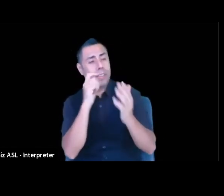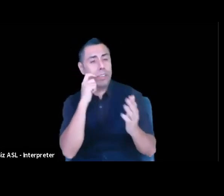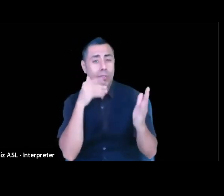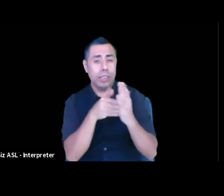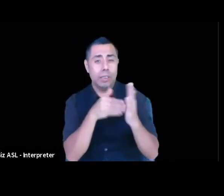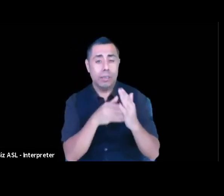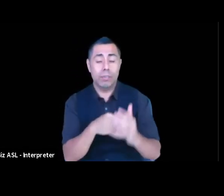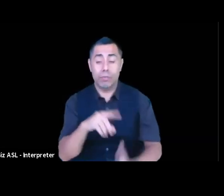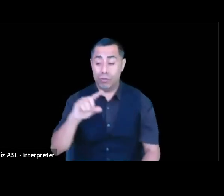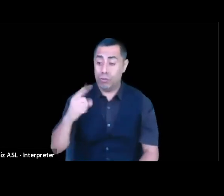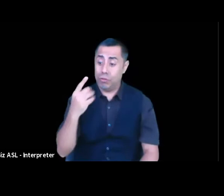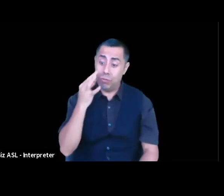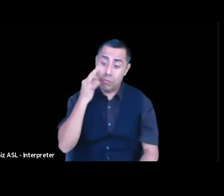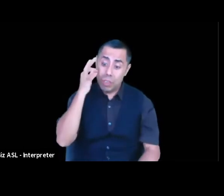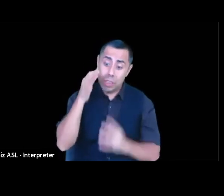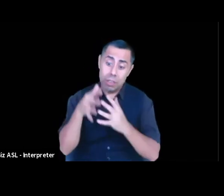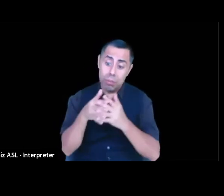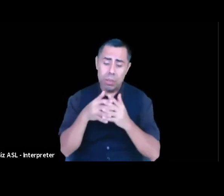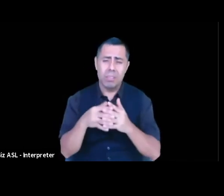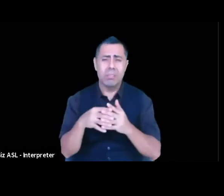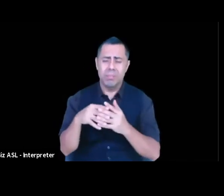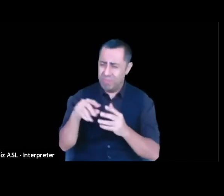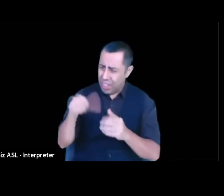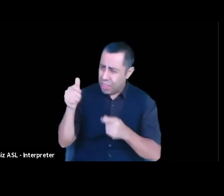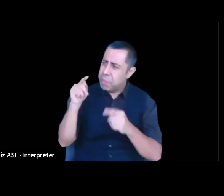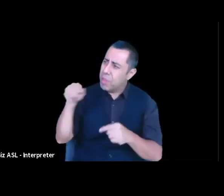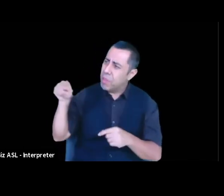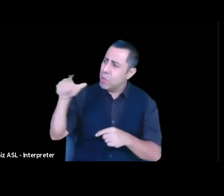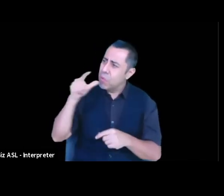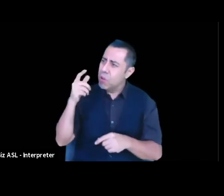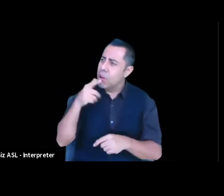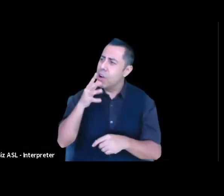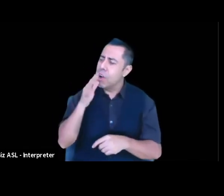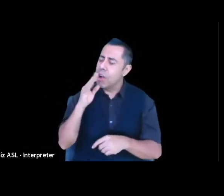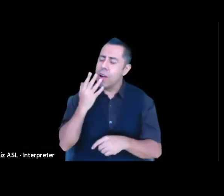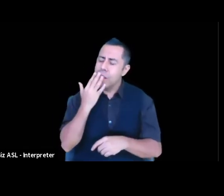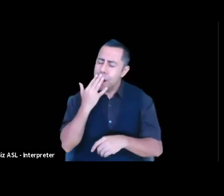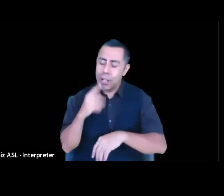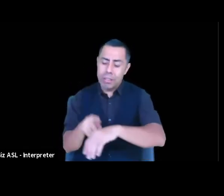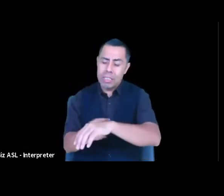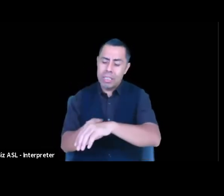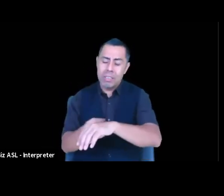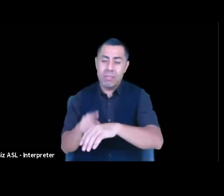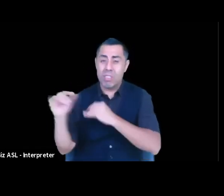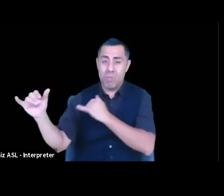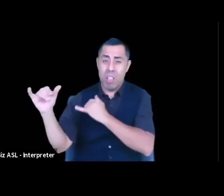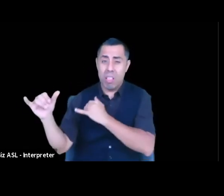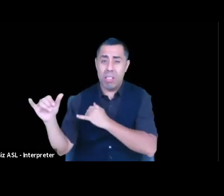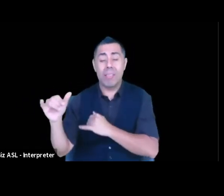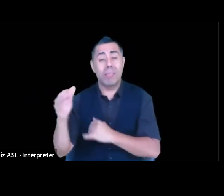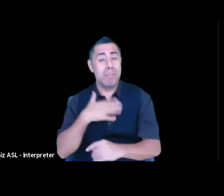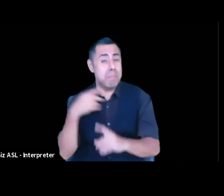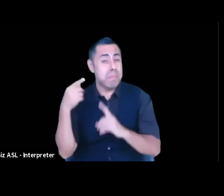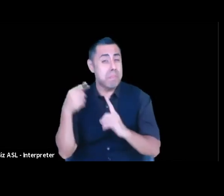well. And to that, I say, we need to stop tearing each other down. We need to stop thinking badly of